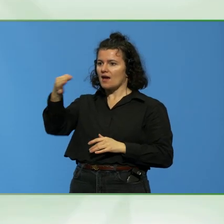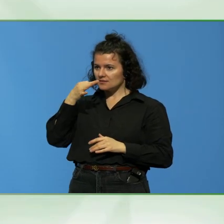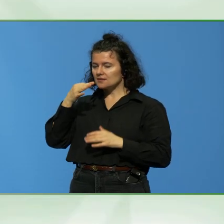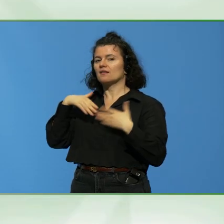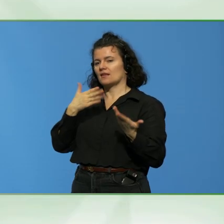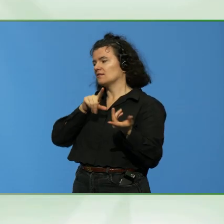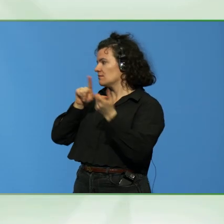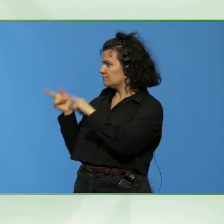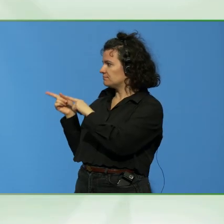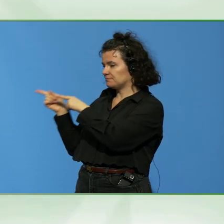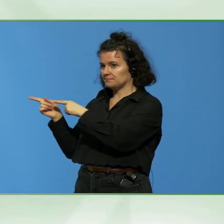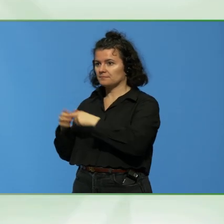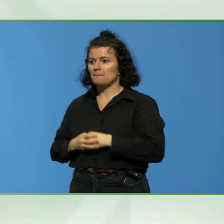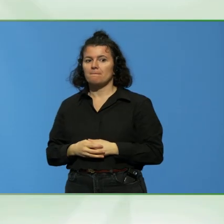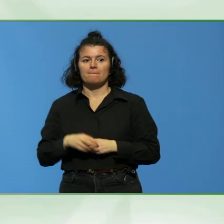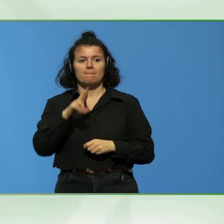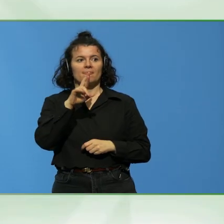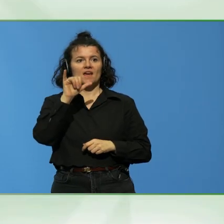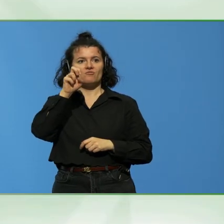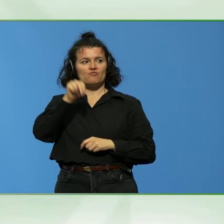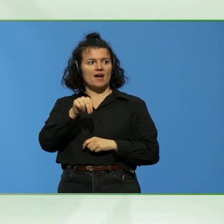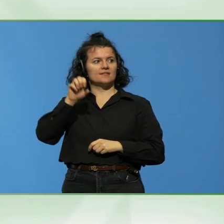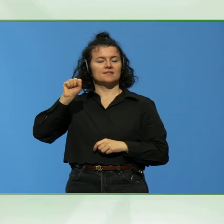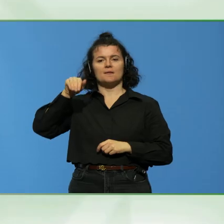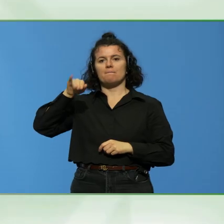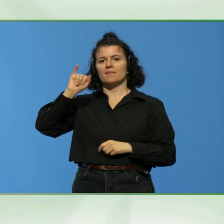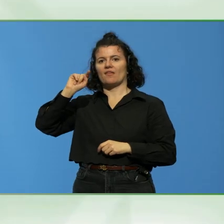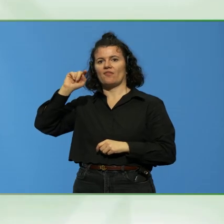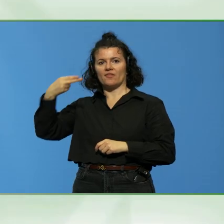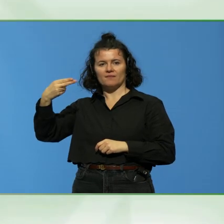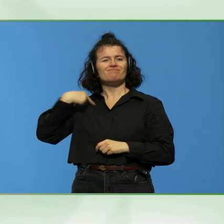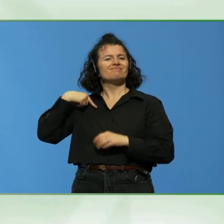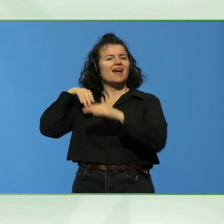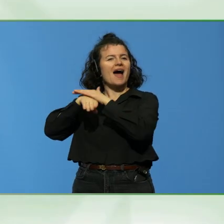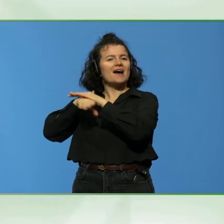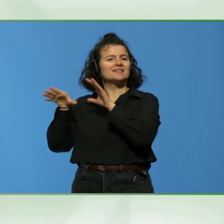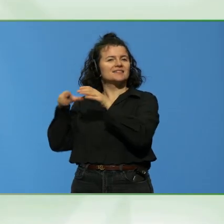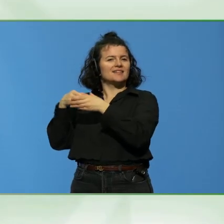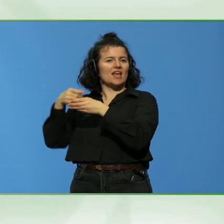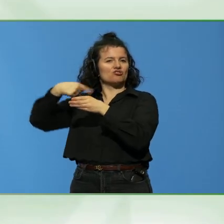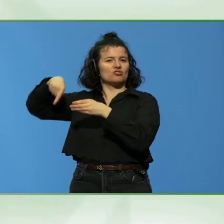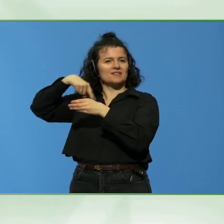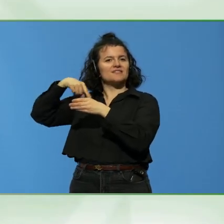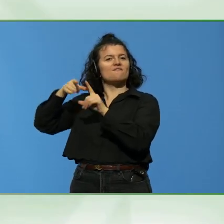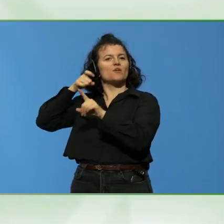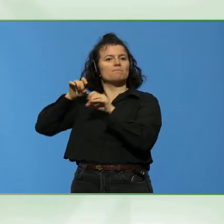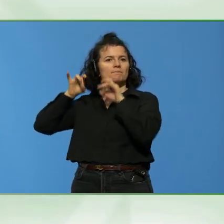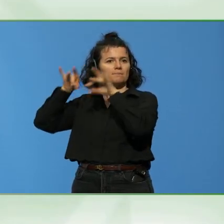There we go. Ryan Smith from the Access Agency in Australia. I just had a question